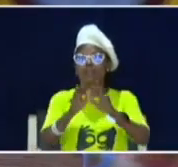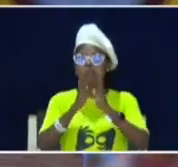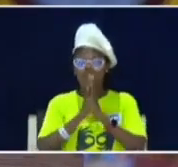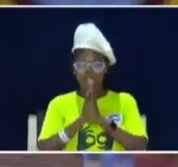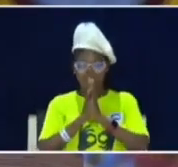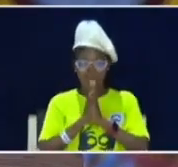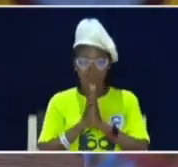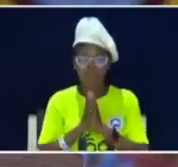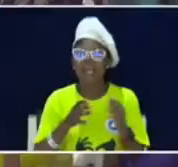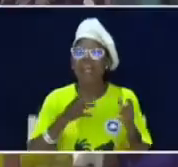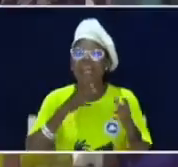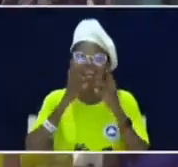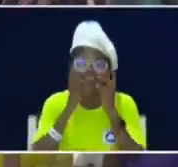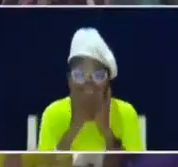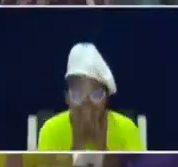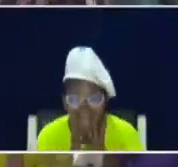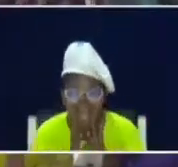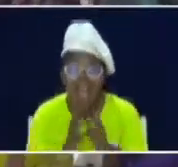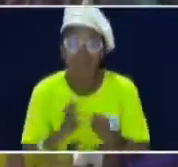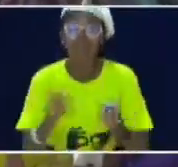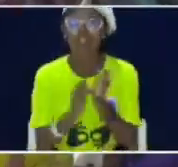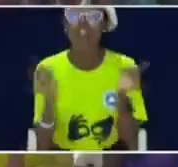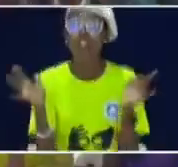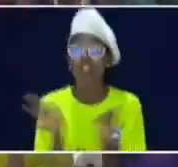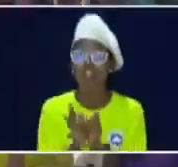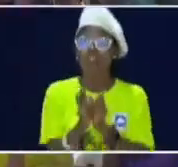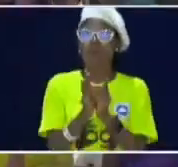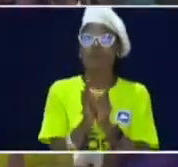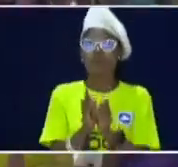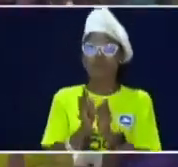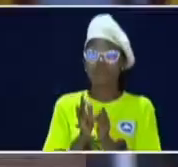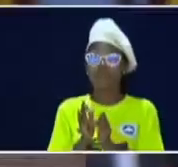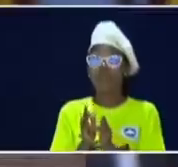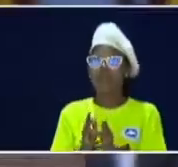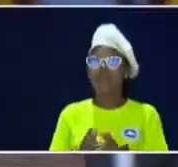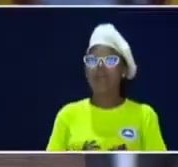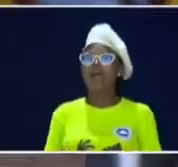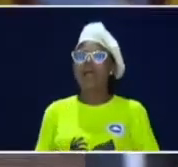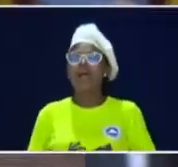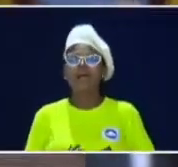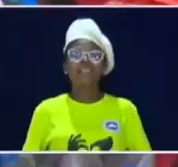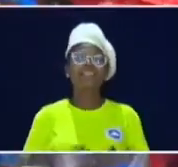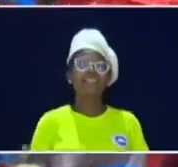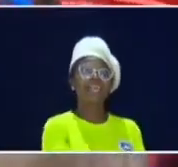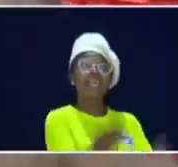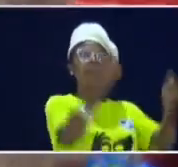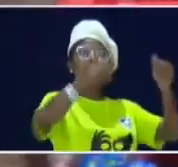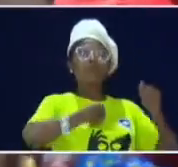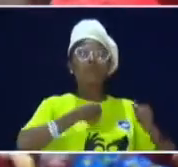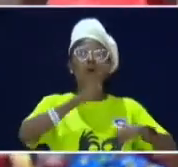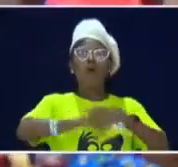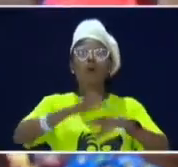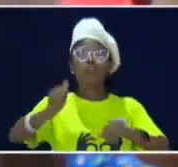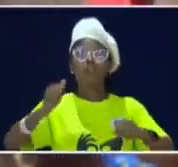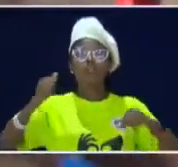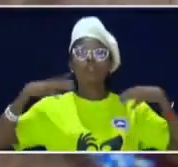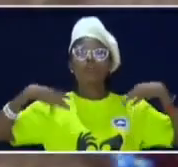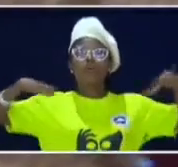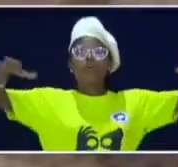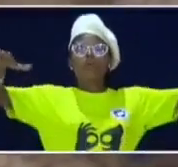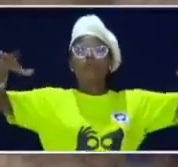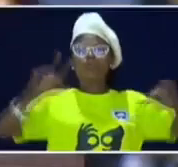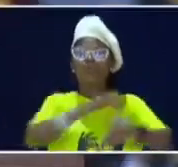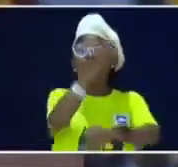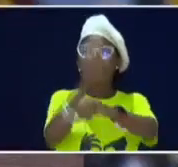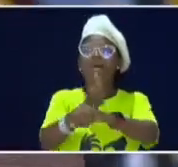at the top of your voice. Say, Jesus, carry me on your wings to the